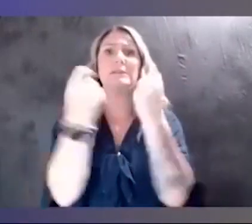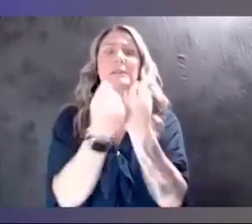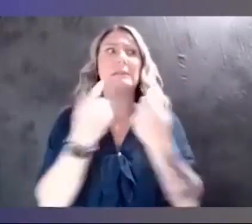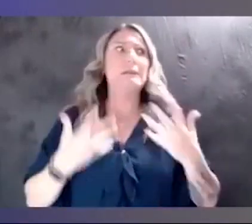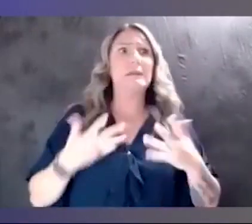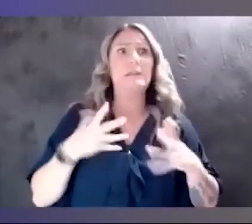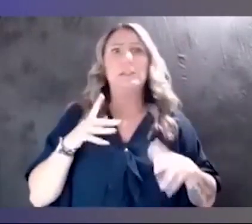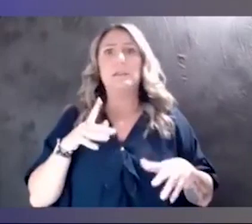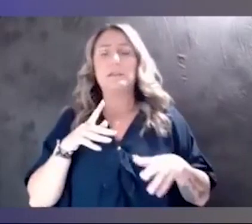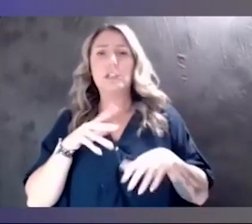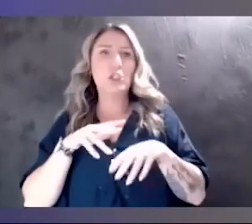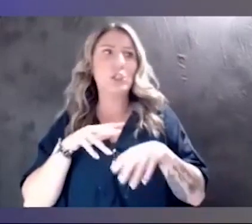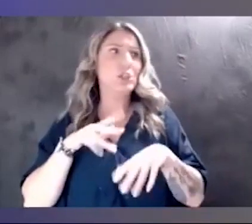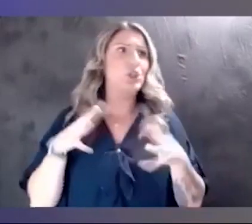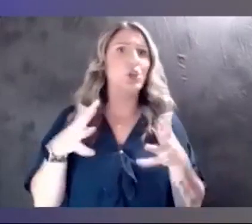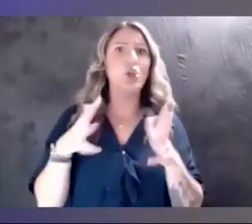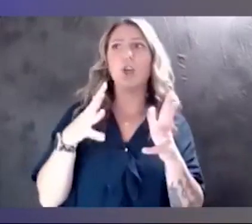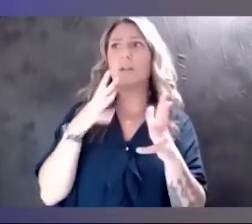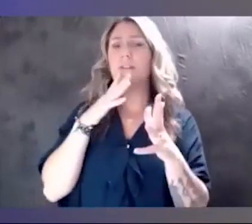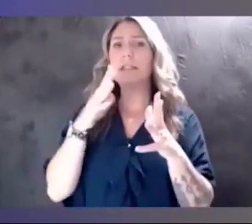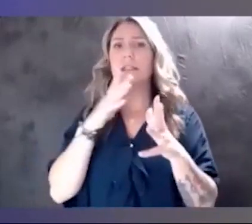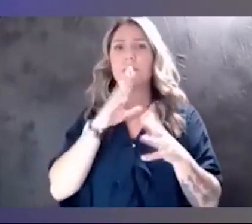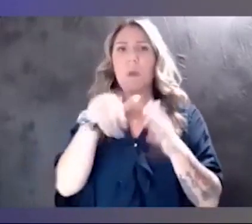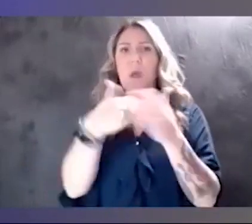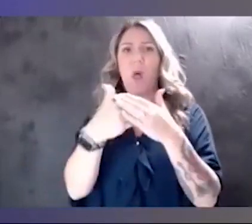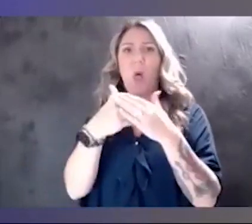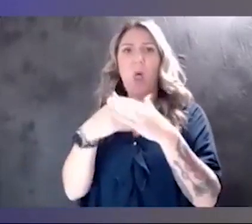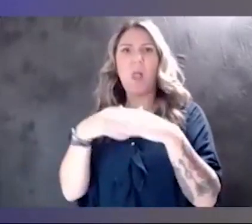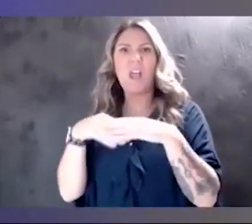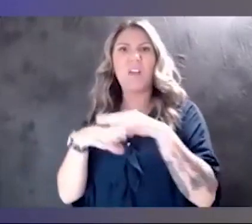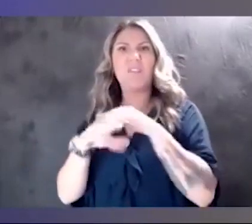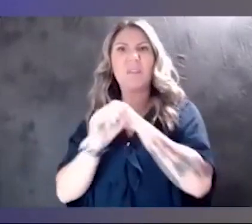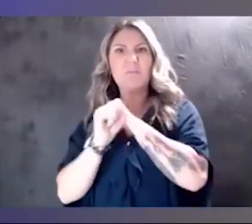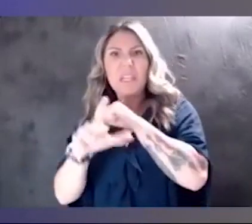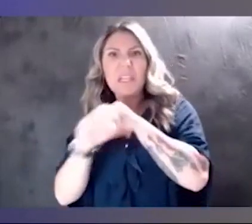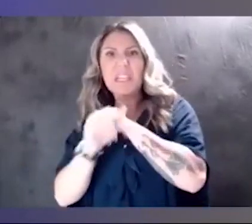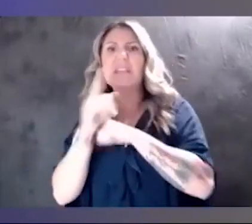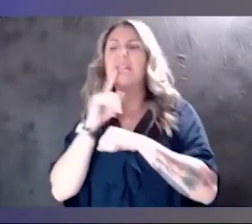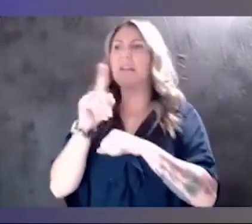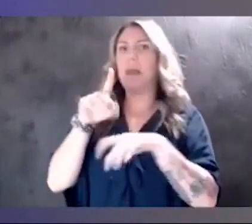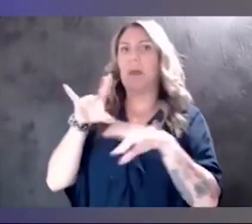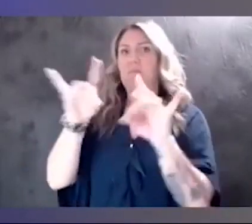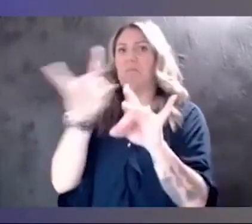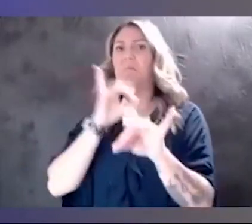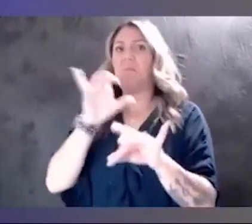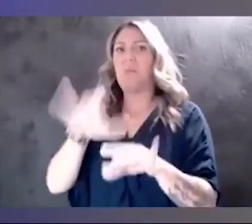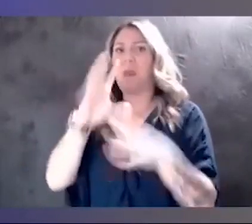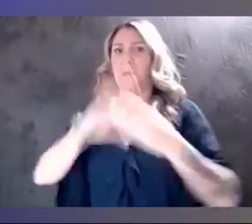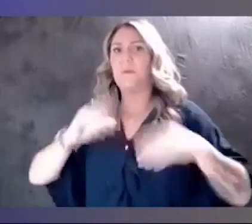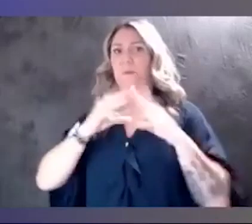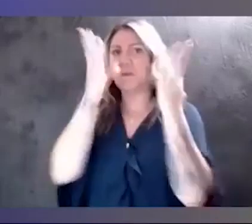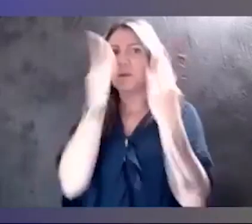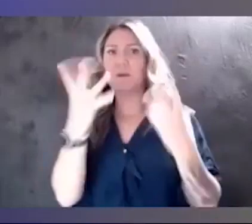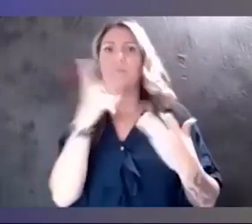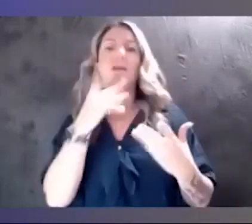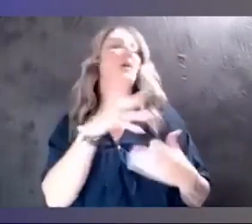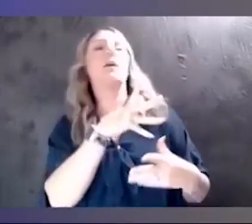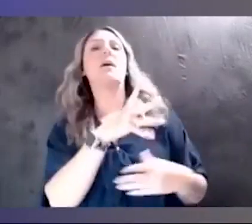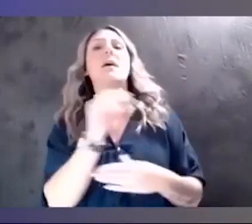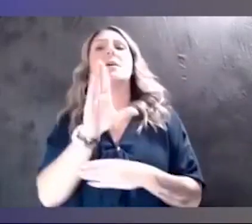up on it. And I know before, when Leanne had chosen, along with her parents' guidance, to not get the vaccine, she was